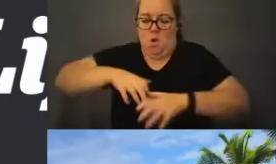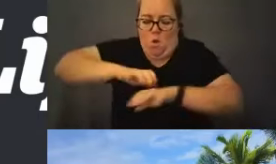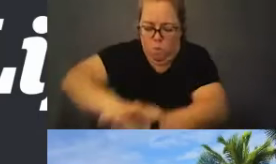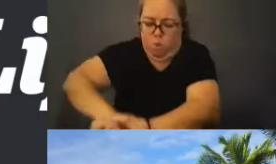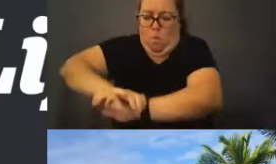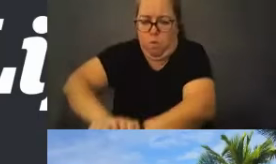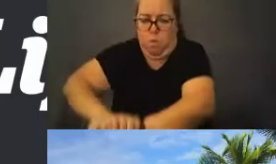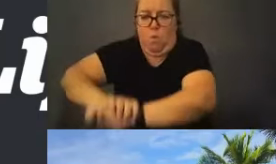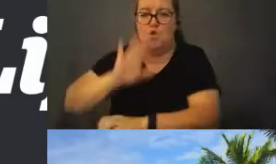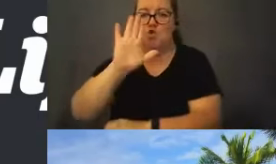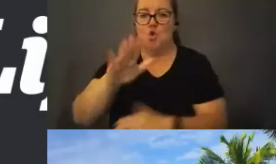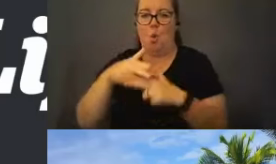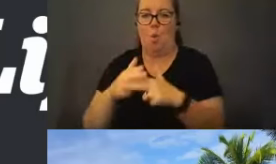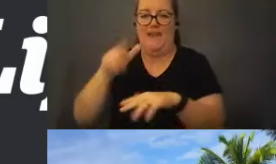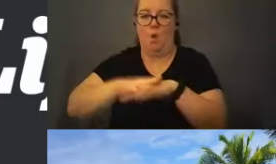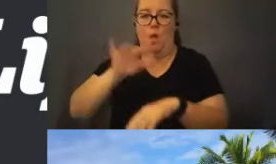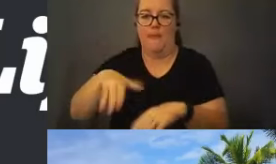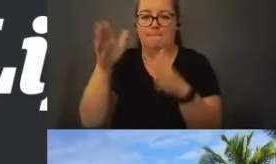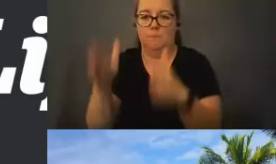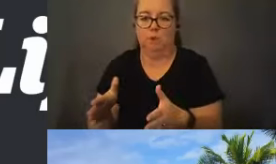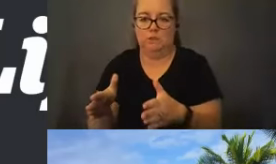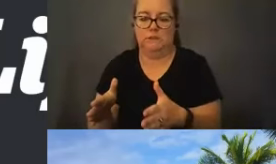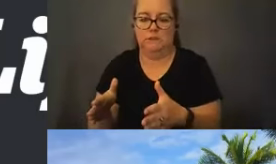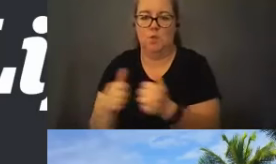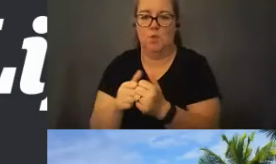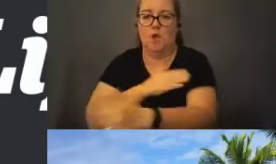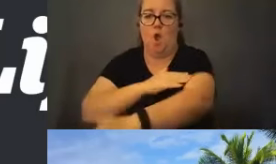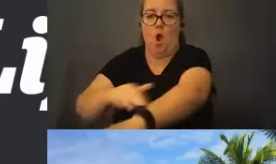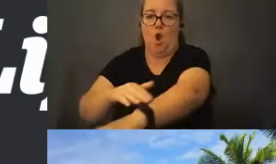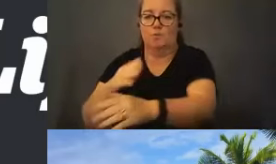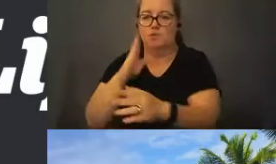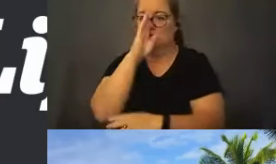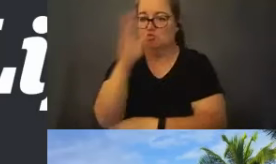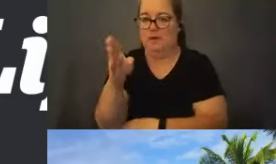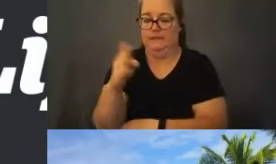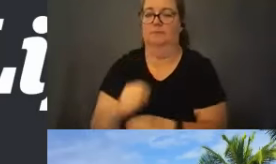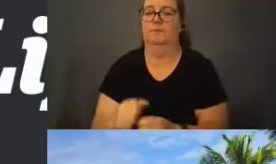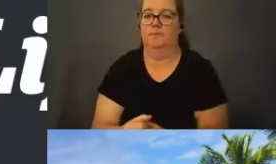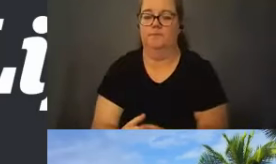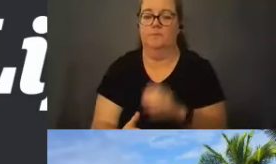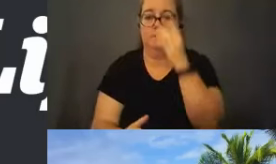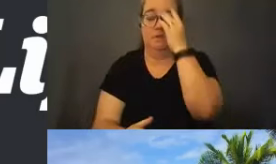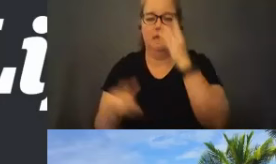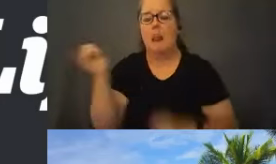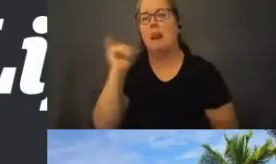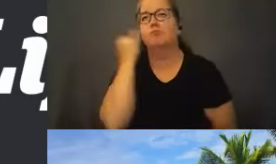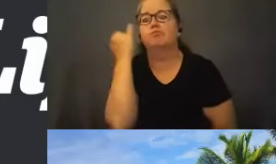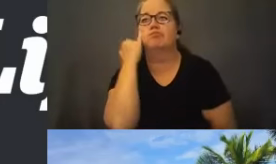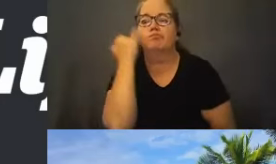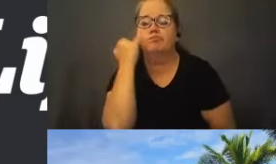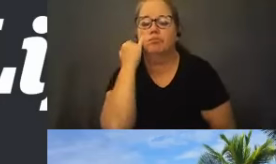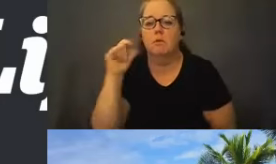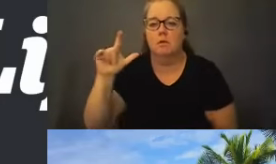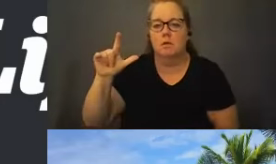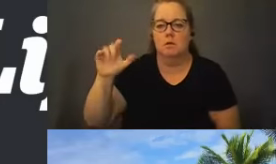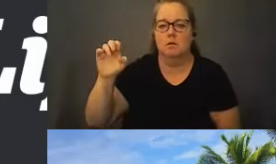weight on them with your arms straight, okay? So it's kind of like a lever, you